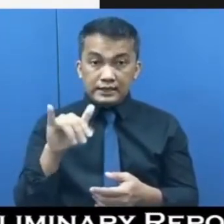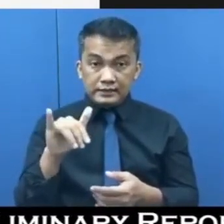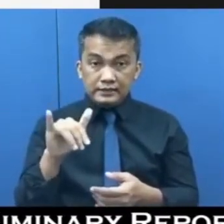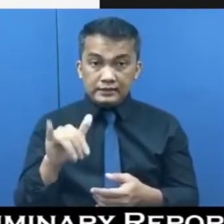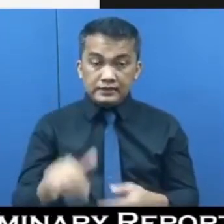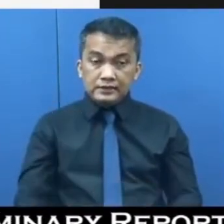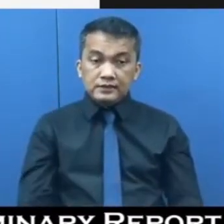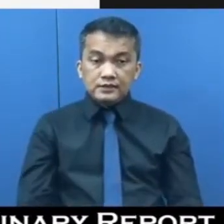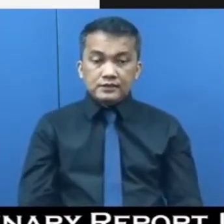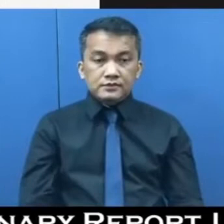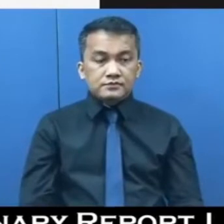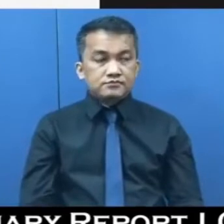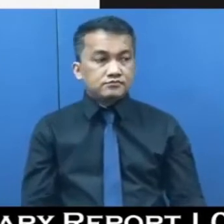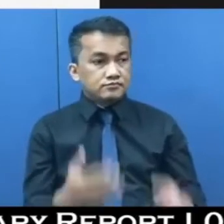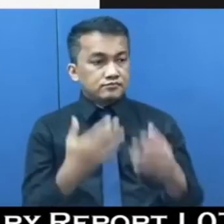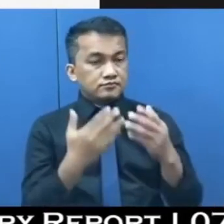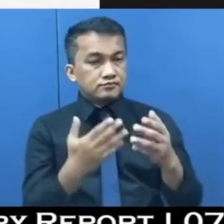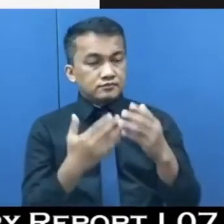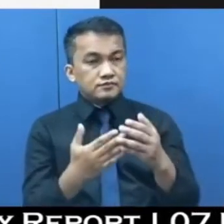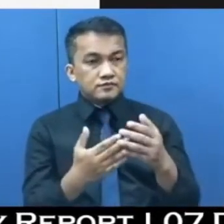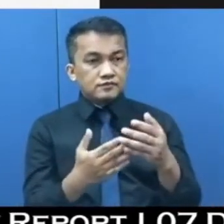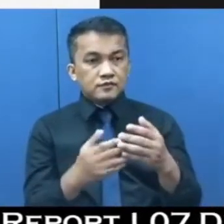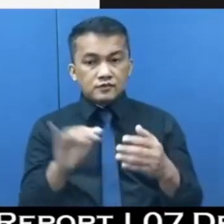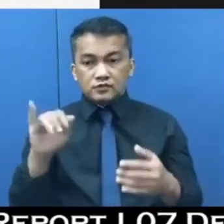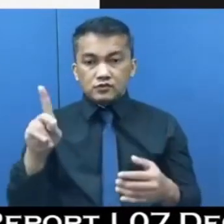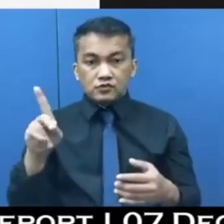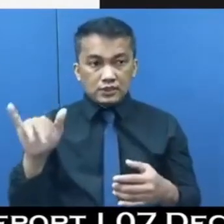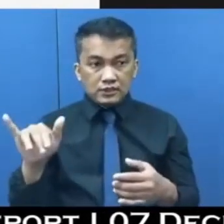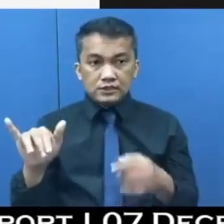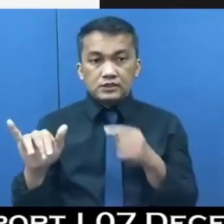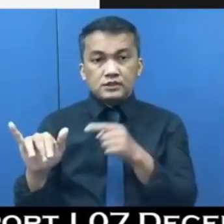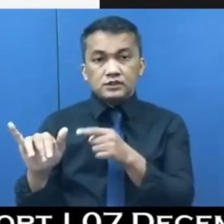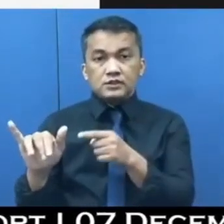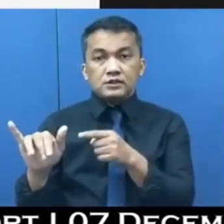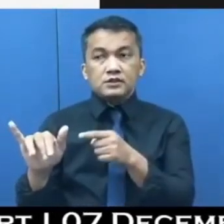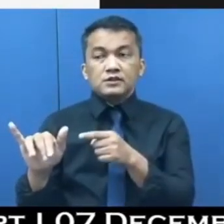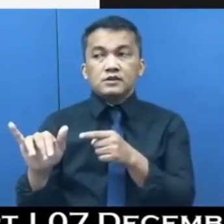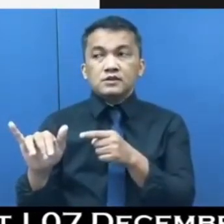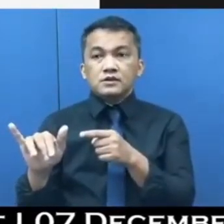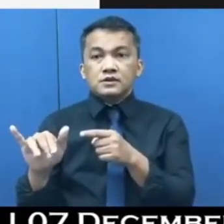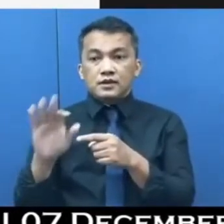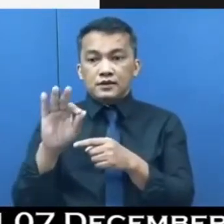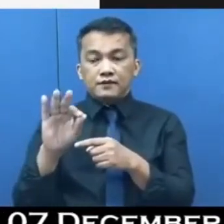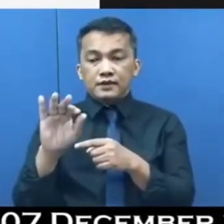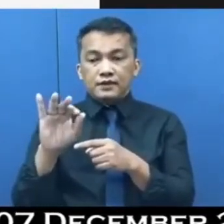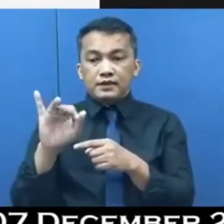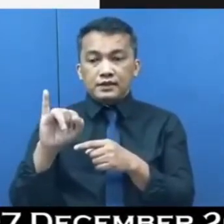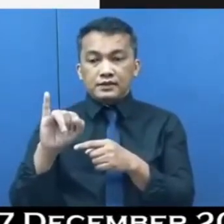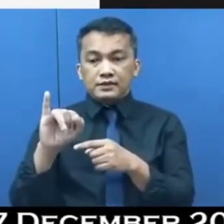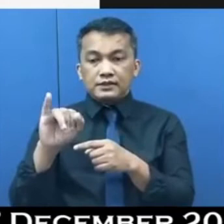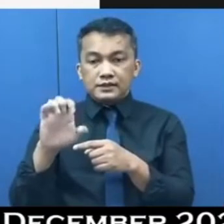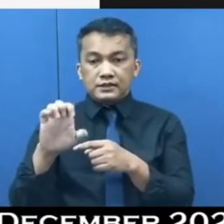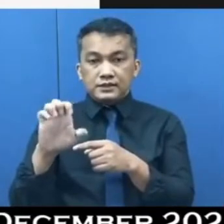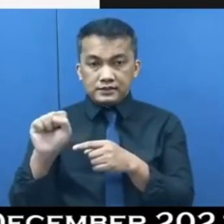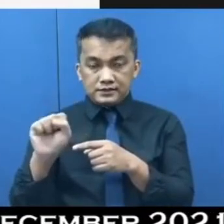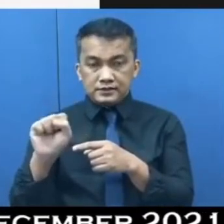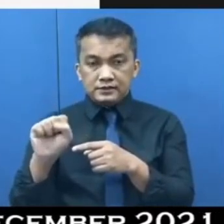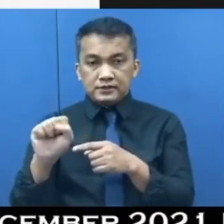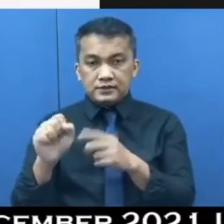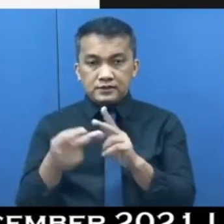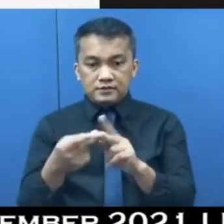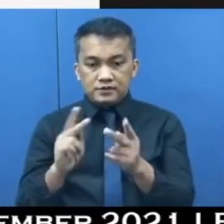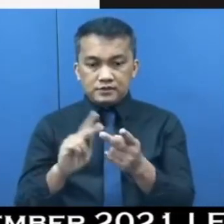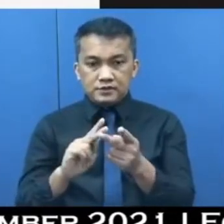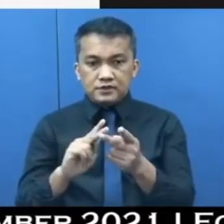Thank you very much. Nung July round, yung FIES ay kapartner ng